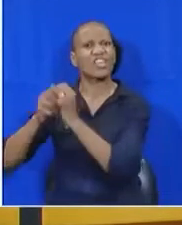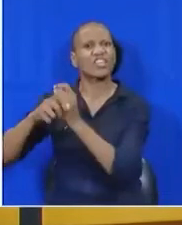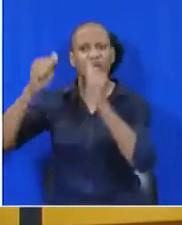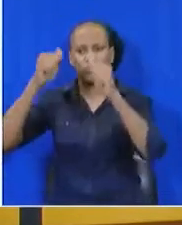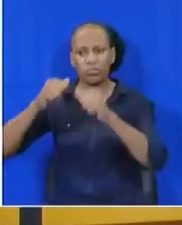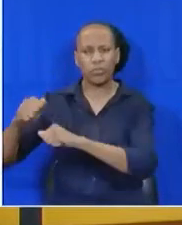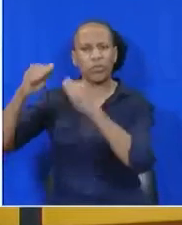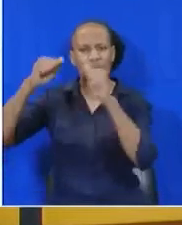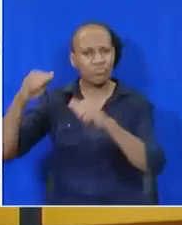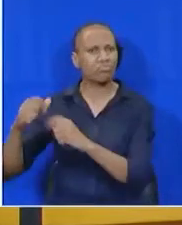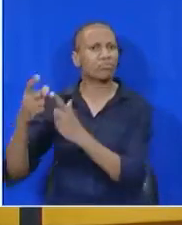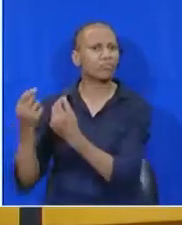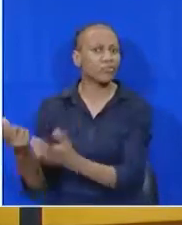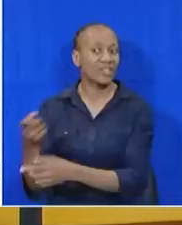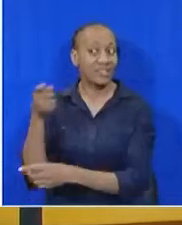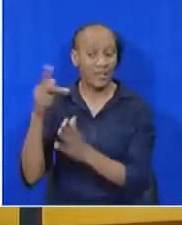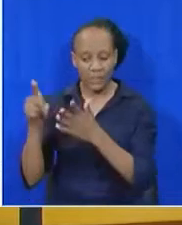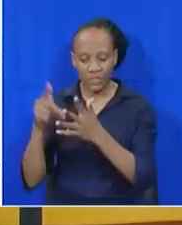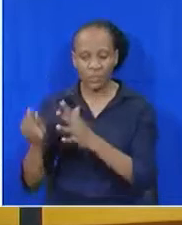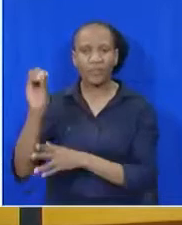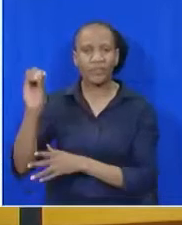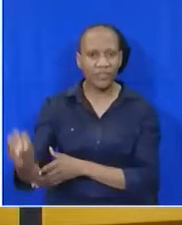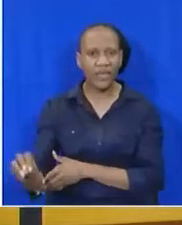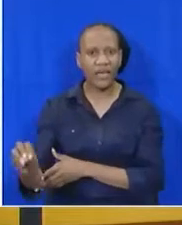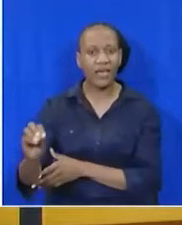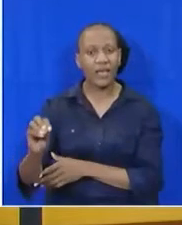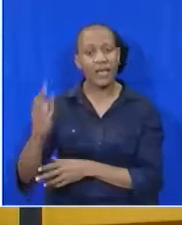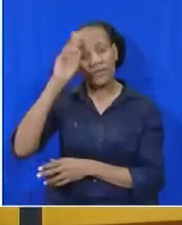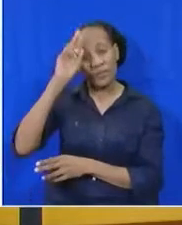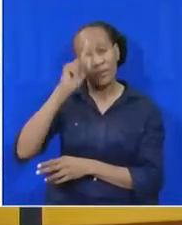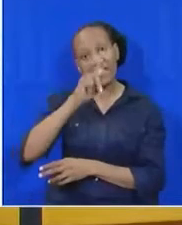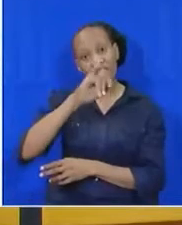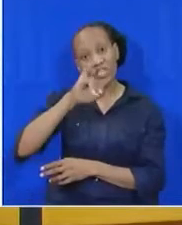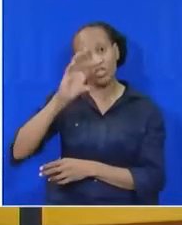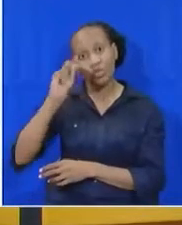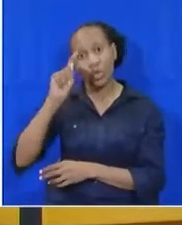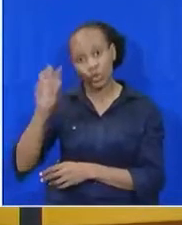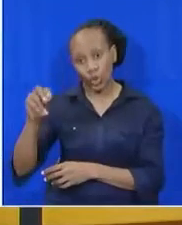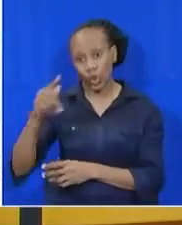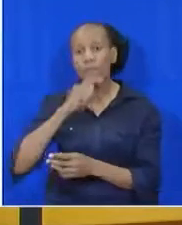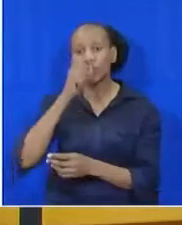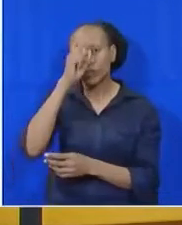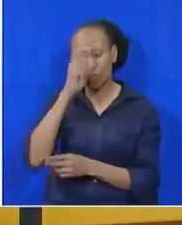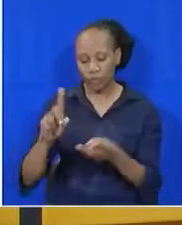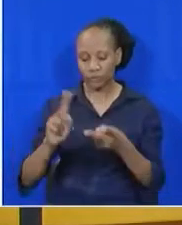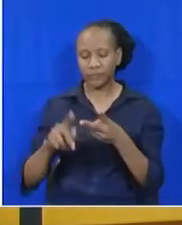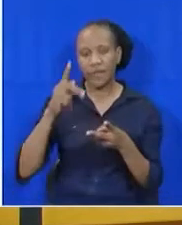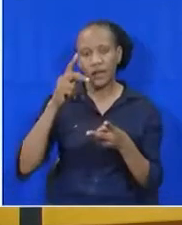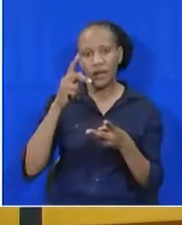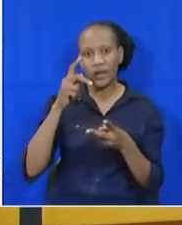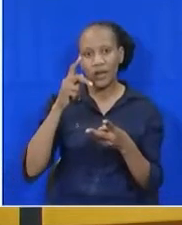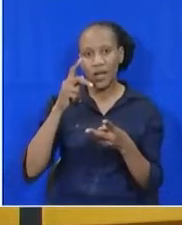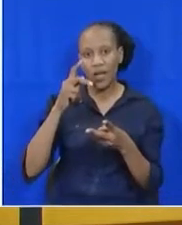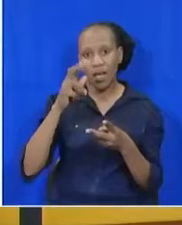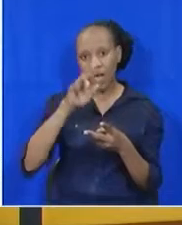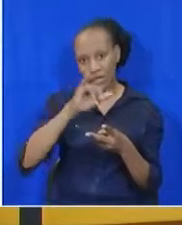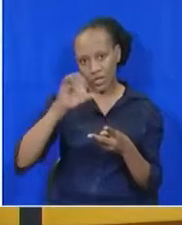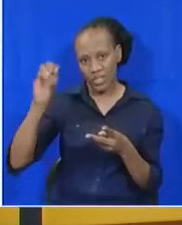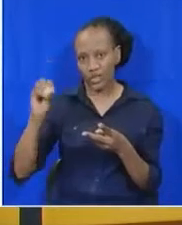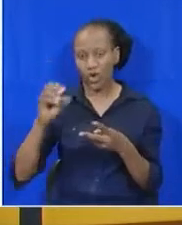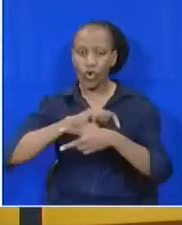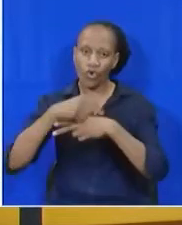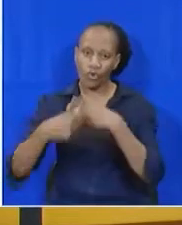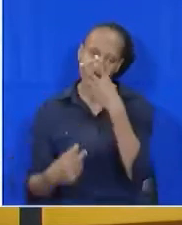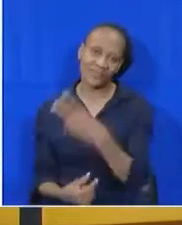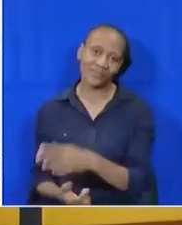which embodies the principles laid down in the Kyoto Protocol and the Rio Conference, and accordingly we have an